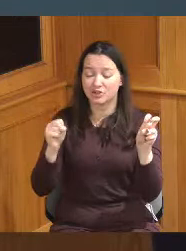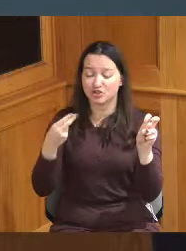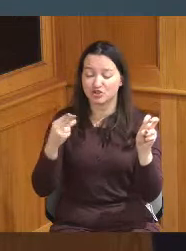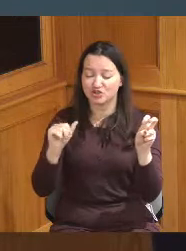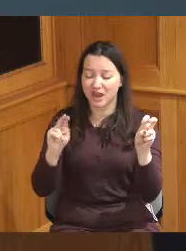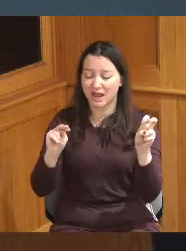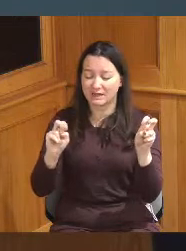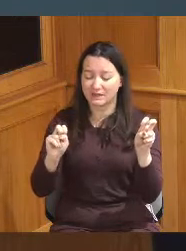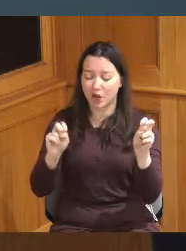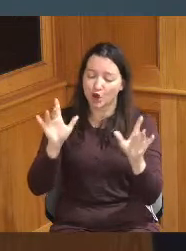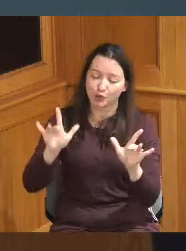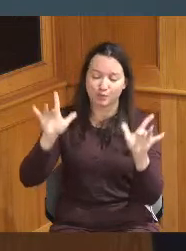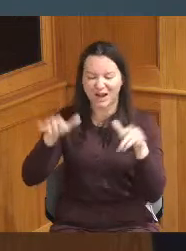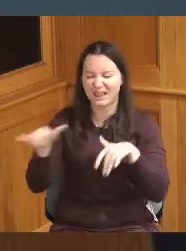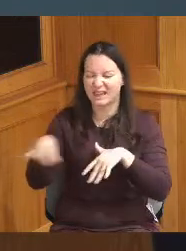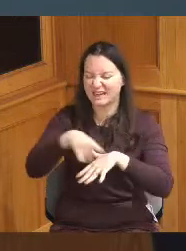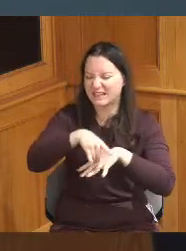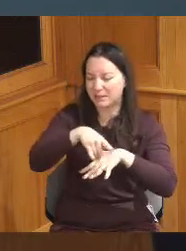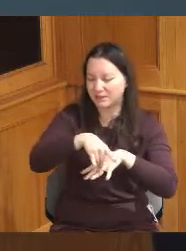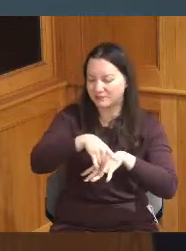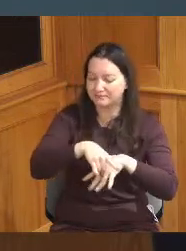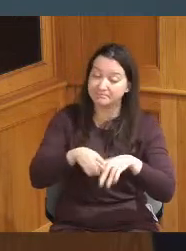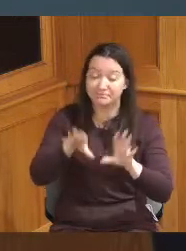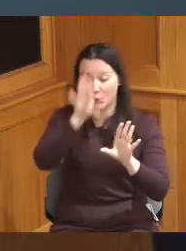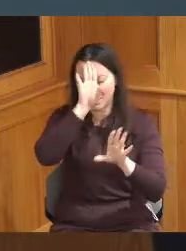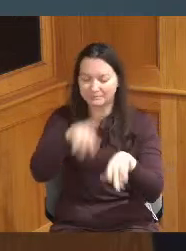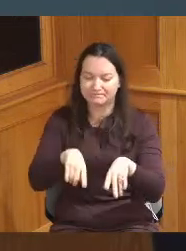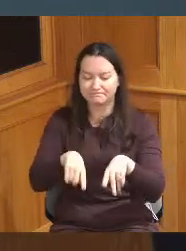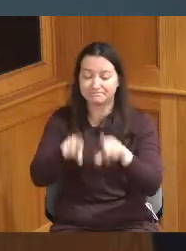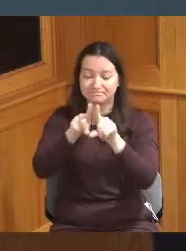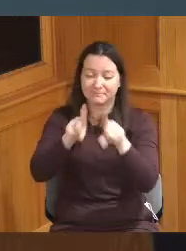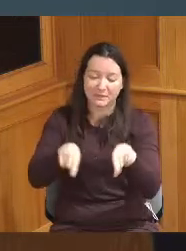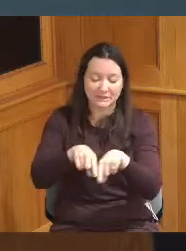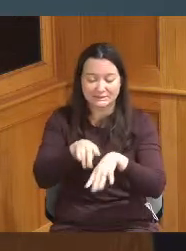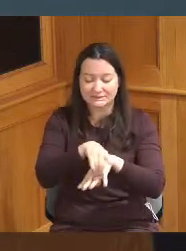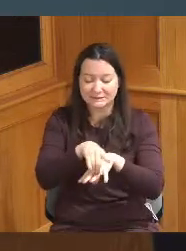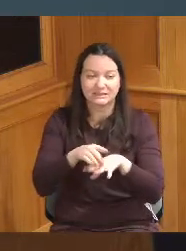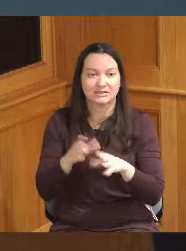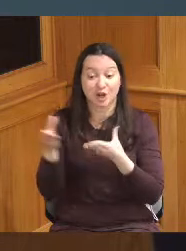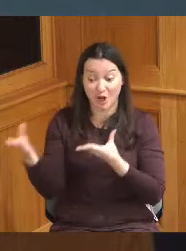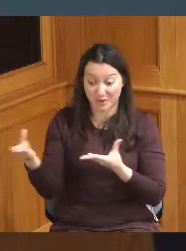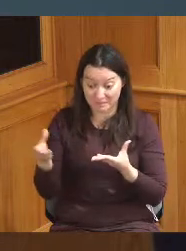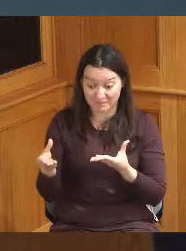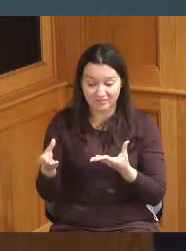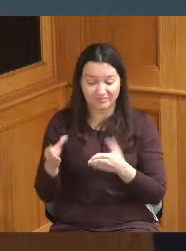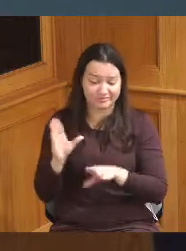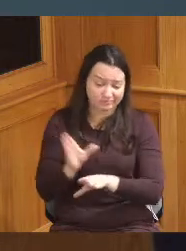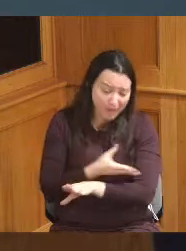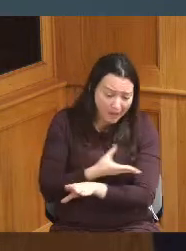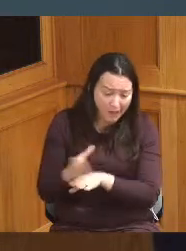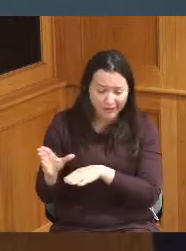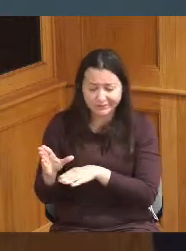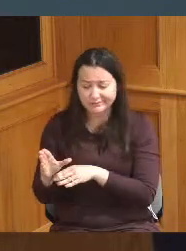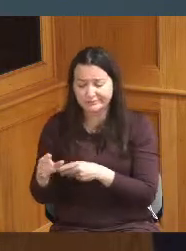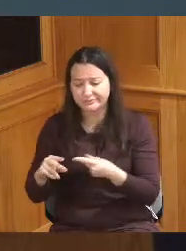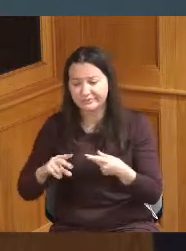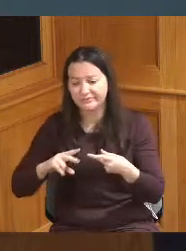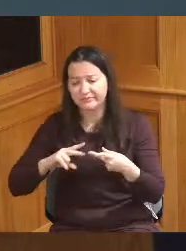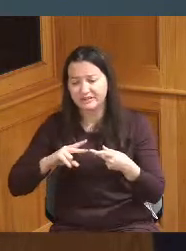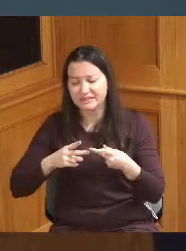Like a Diamond, of course, 75 being diamond. And they brought in, bands, Second Wind,